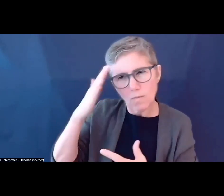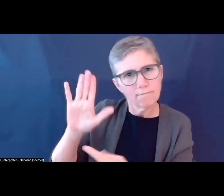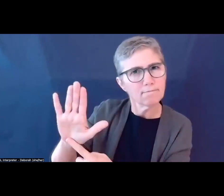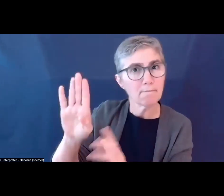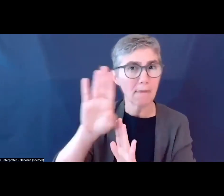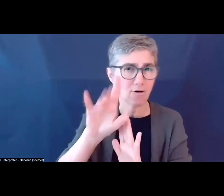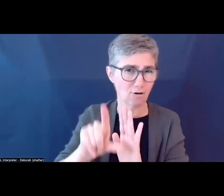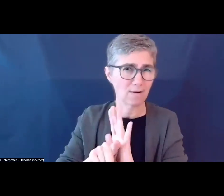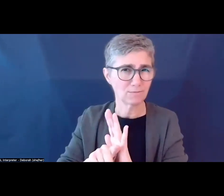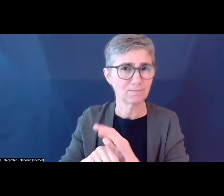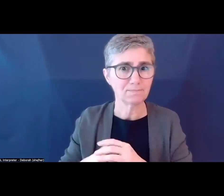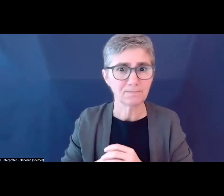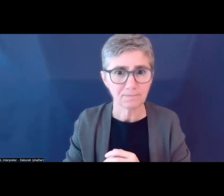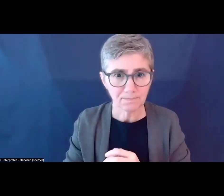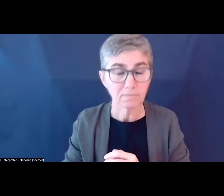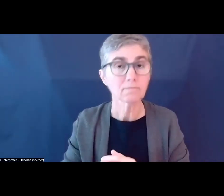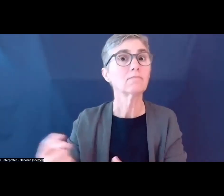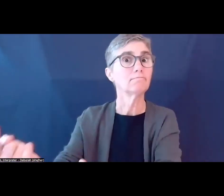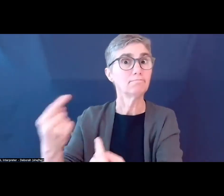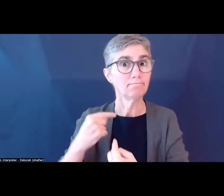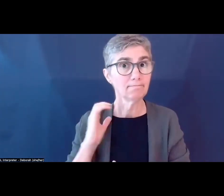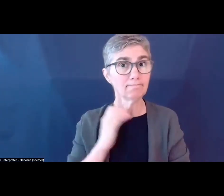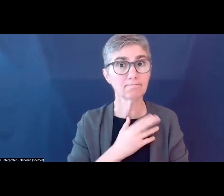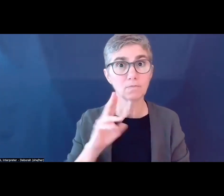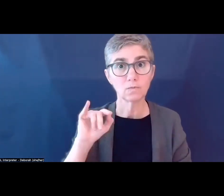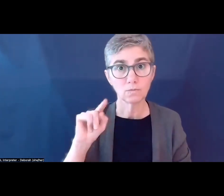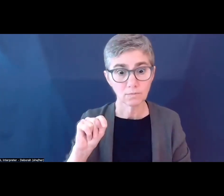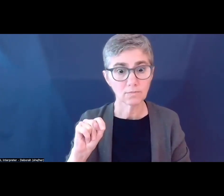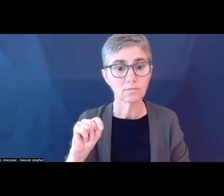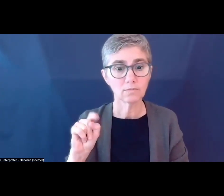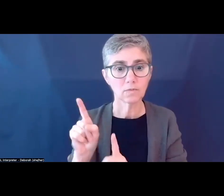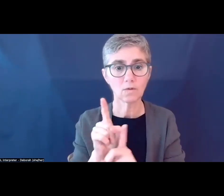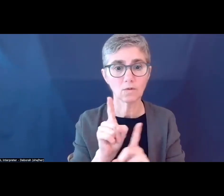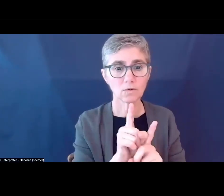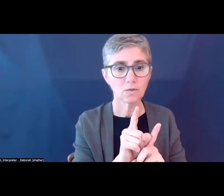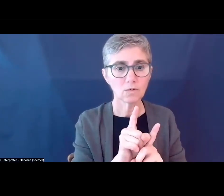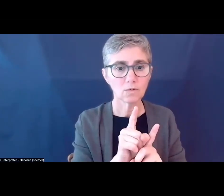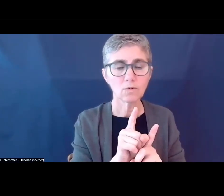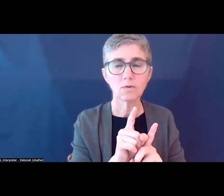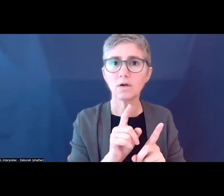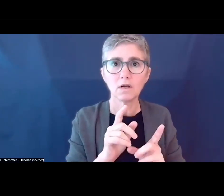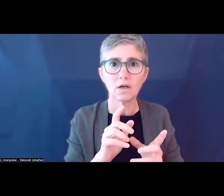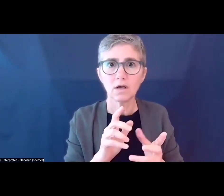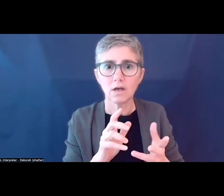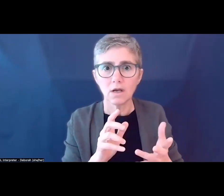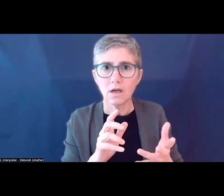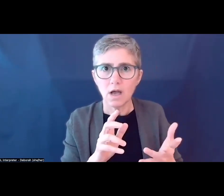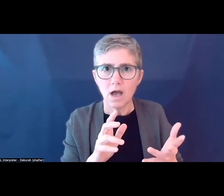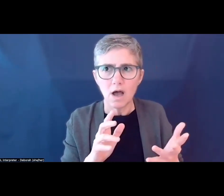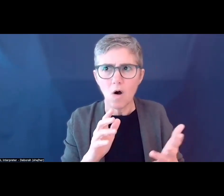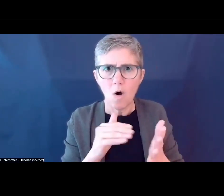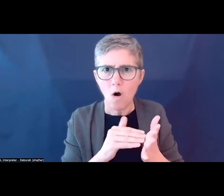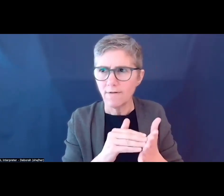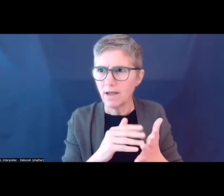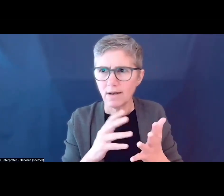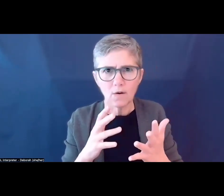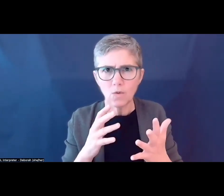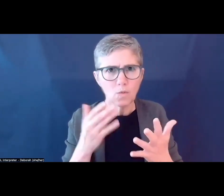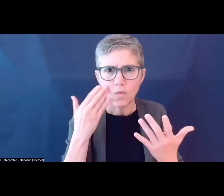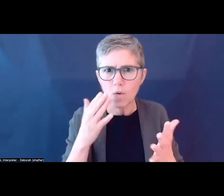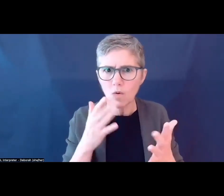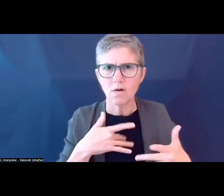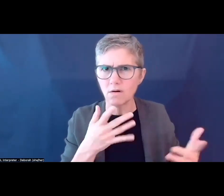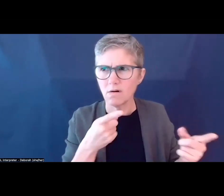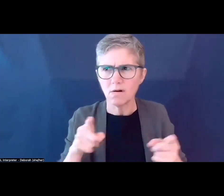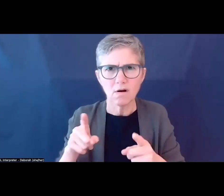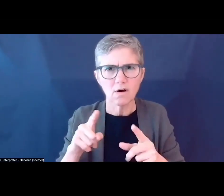And then coming to our unit is often also not being able to be medicated right away, because oftentimes they are